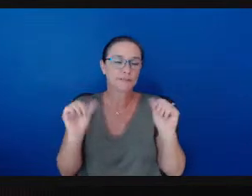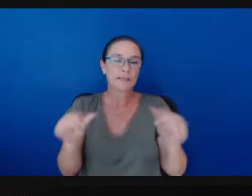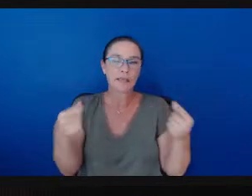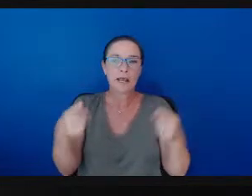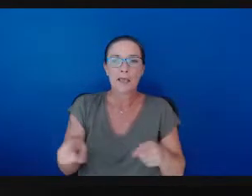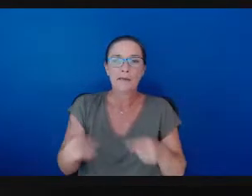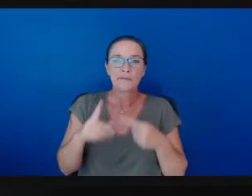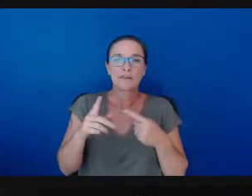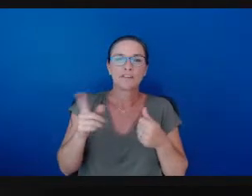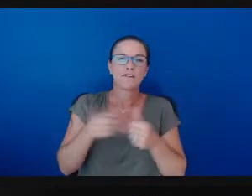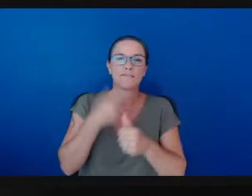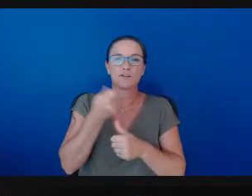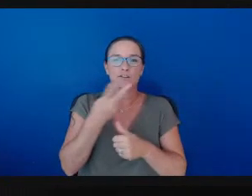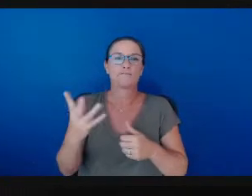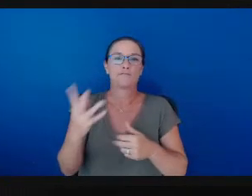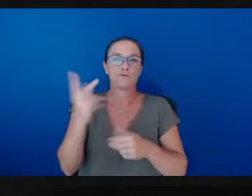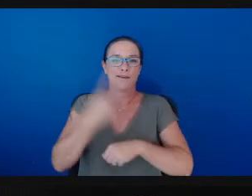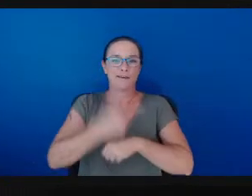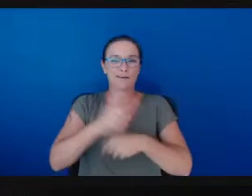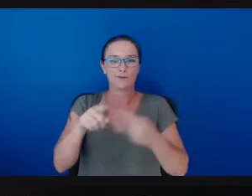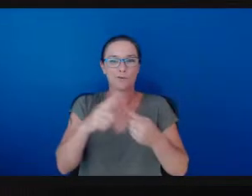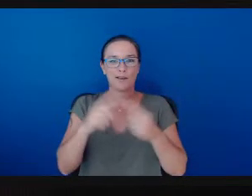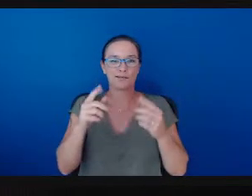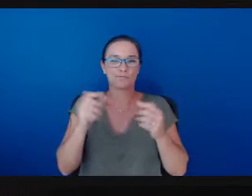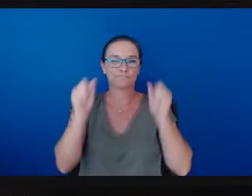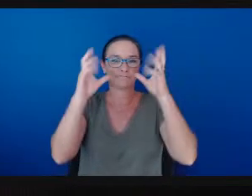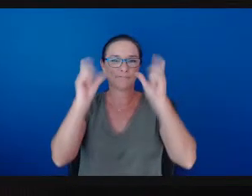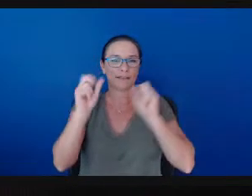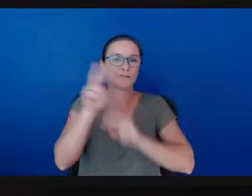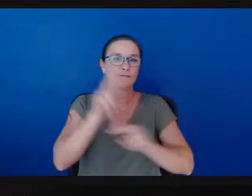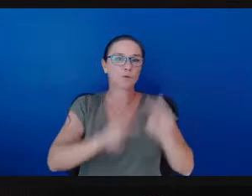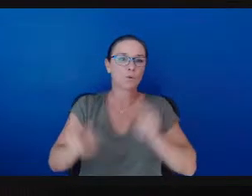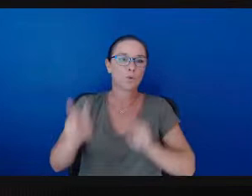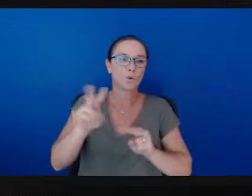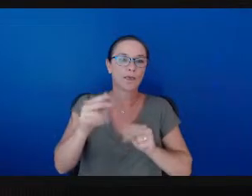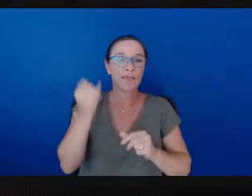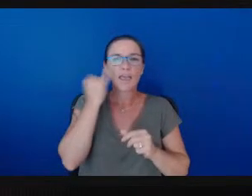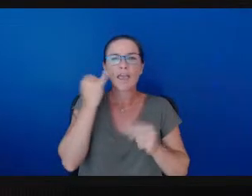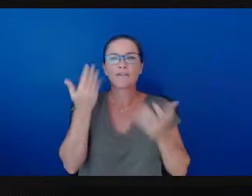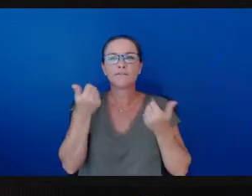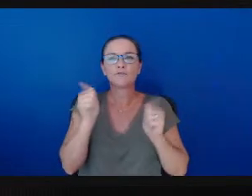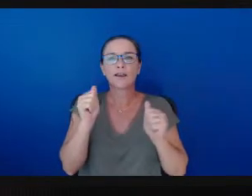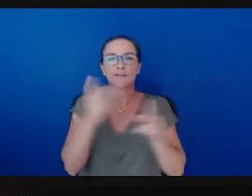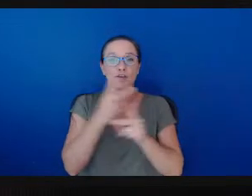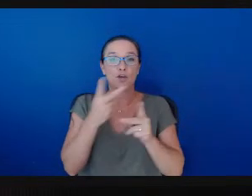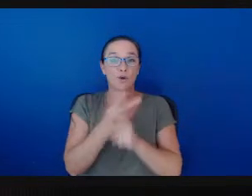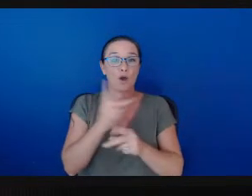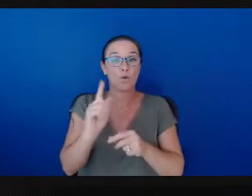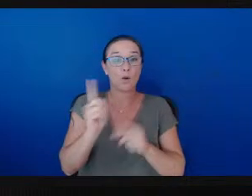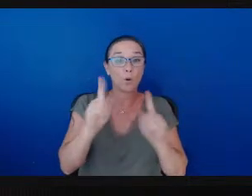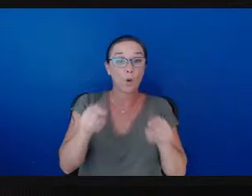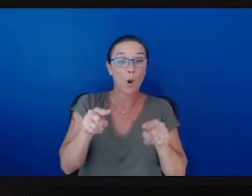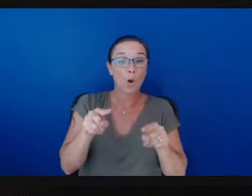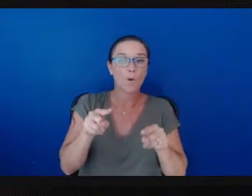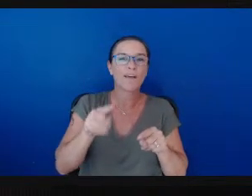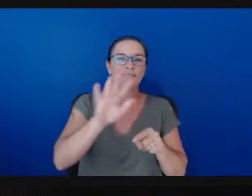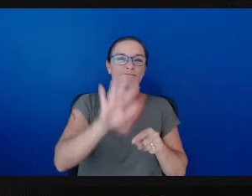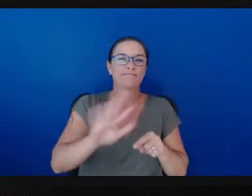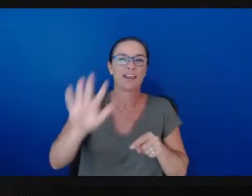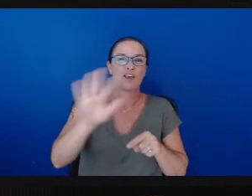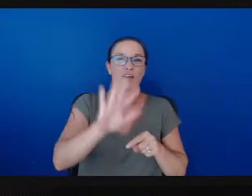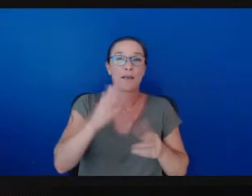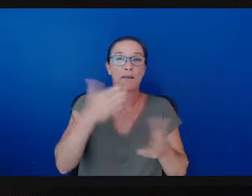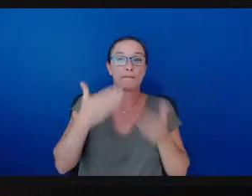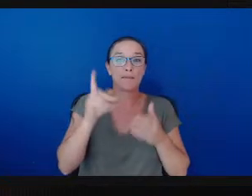first few days of fantastic viewing at the national park. So if you're looking at where to go, here's your answer. It's somewhere up in here. You may be forced to